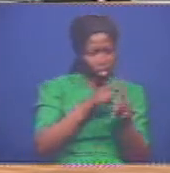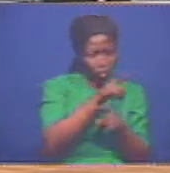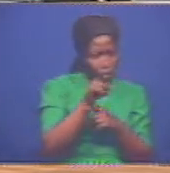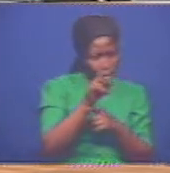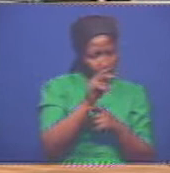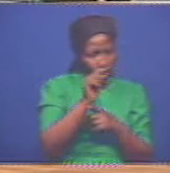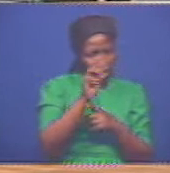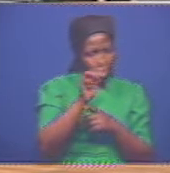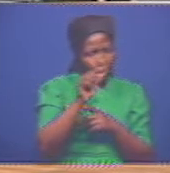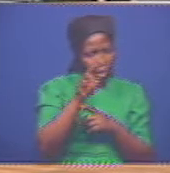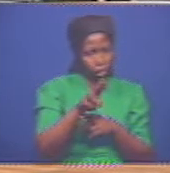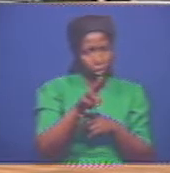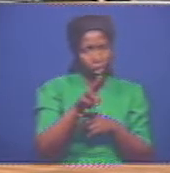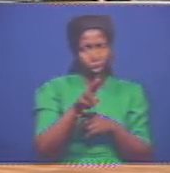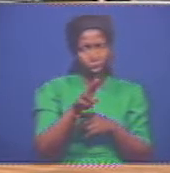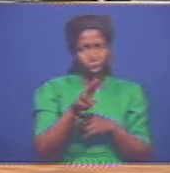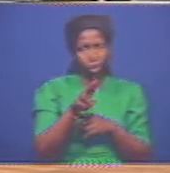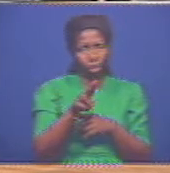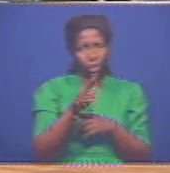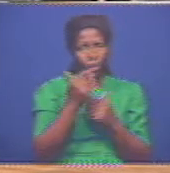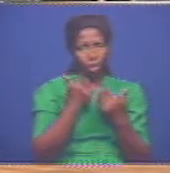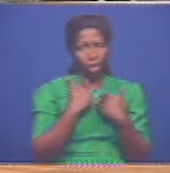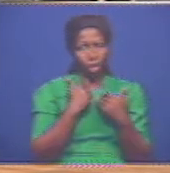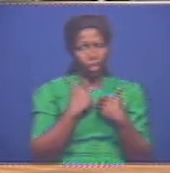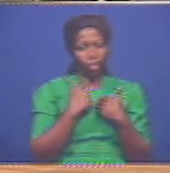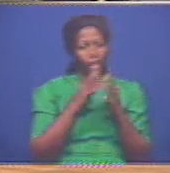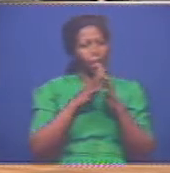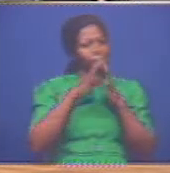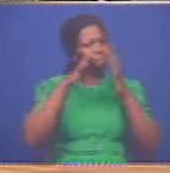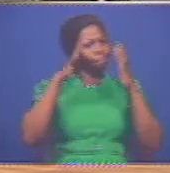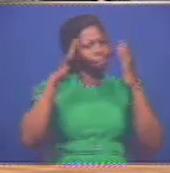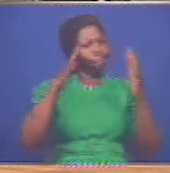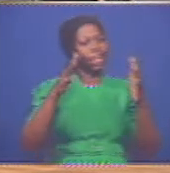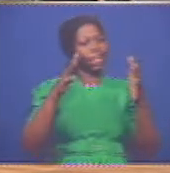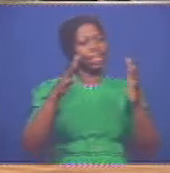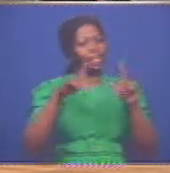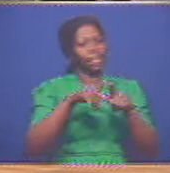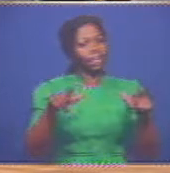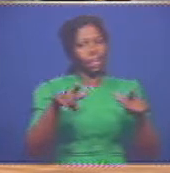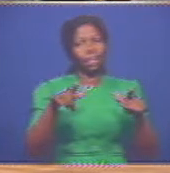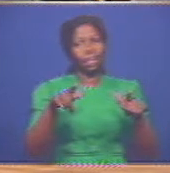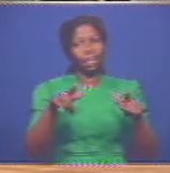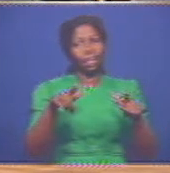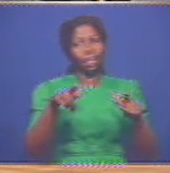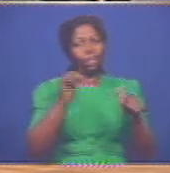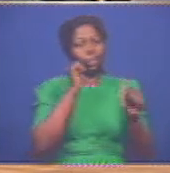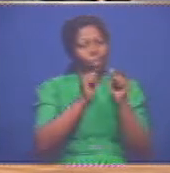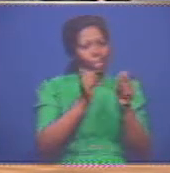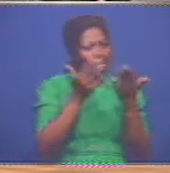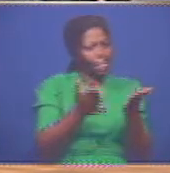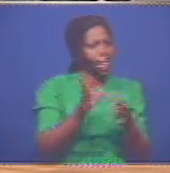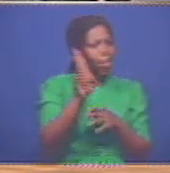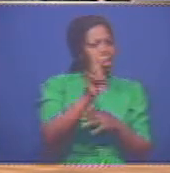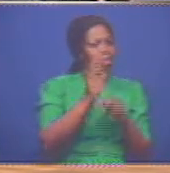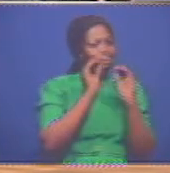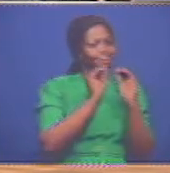Mm-hmm. We have huge tracts of land in this country that are lying idle, that